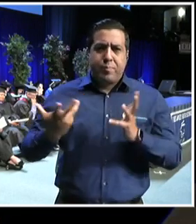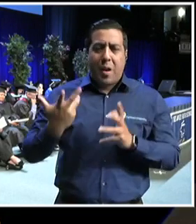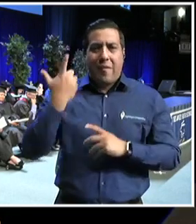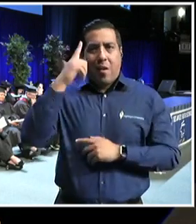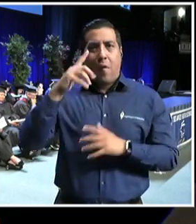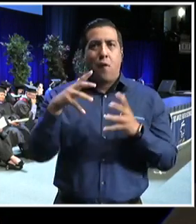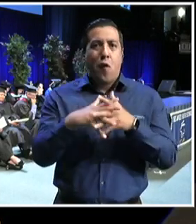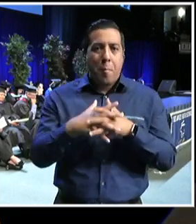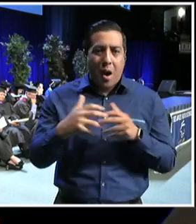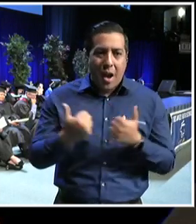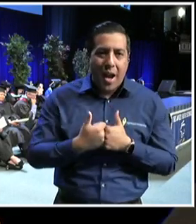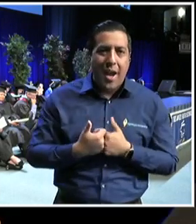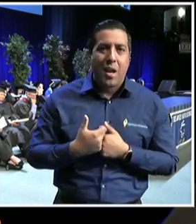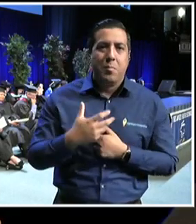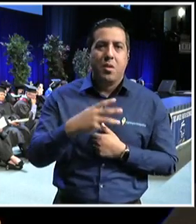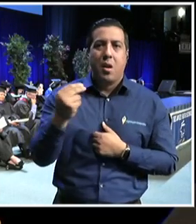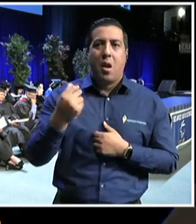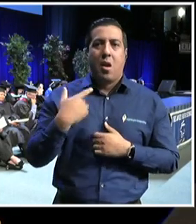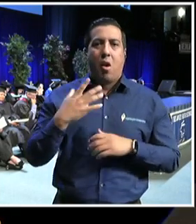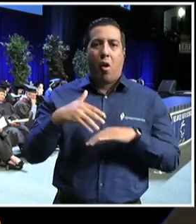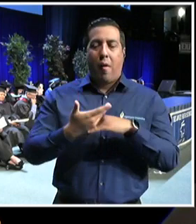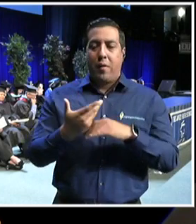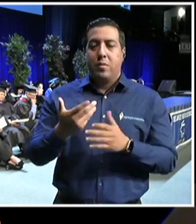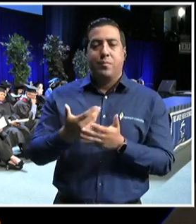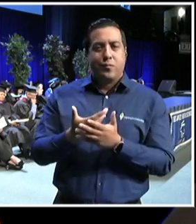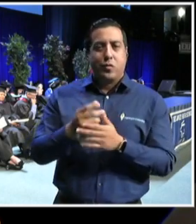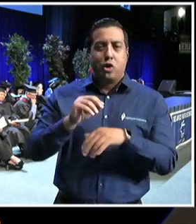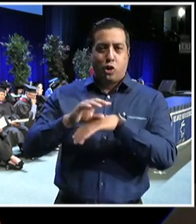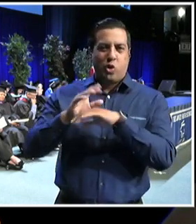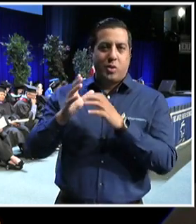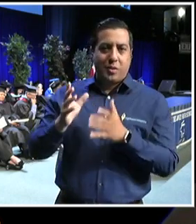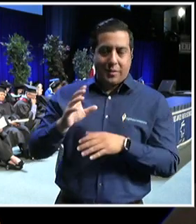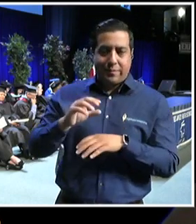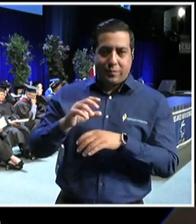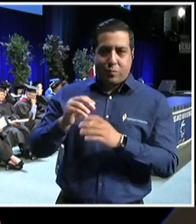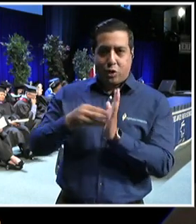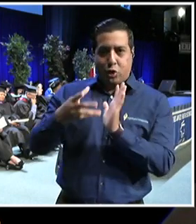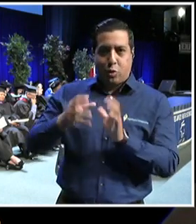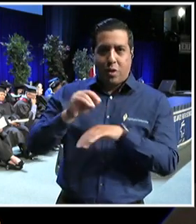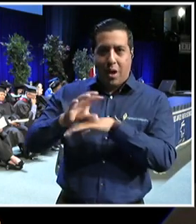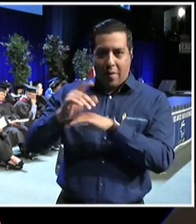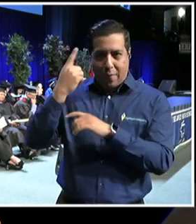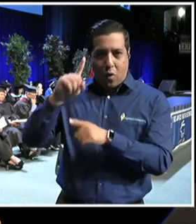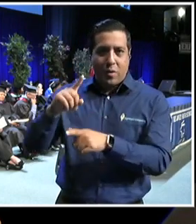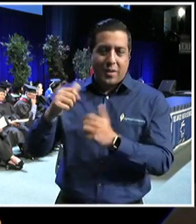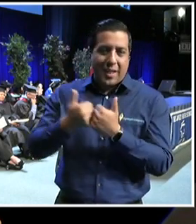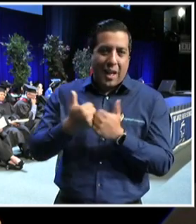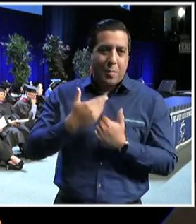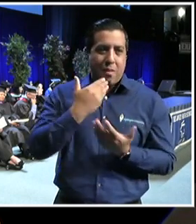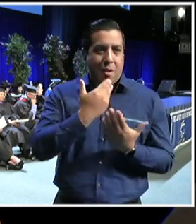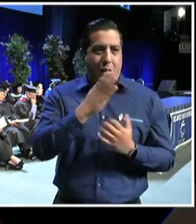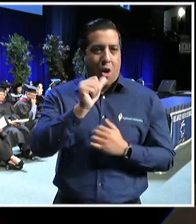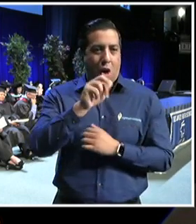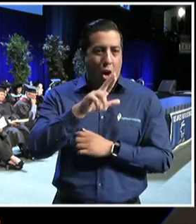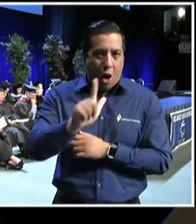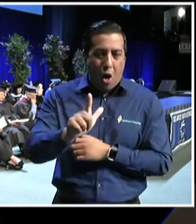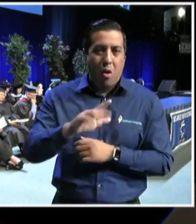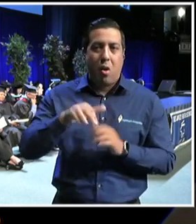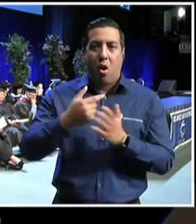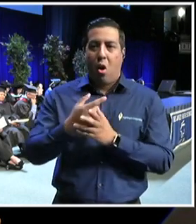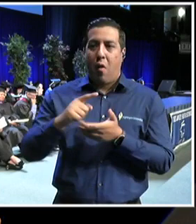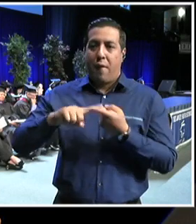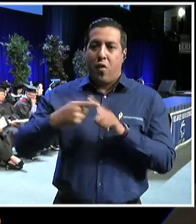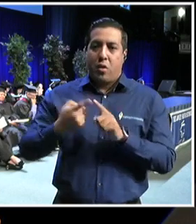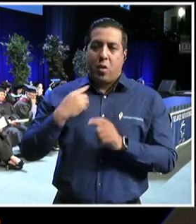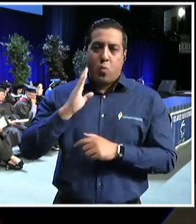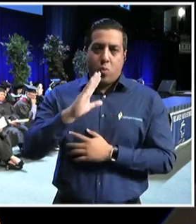games and being with student council at the football games. That was great. Thank you, Carl. The special memories and the friendships that will last me